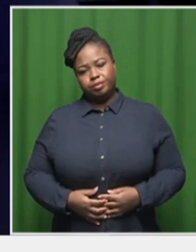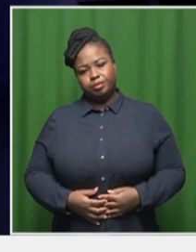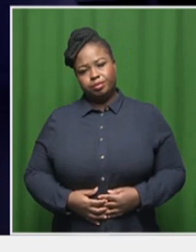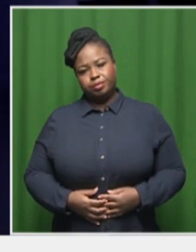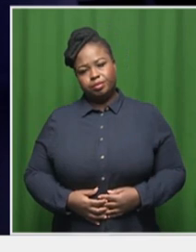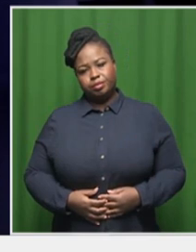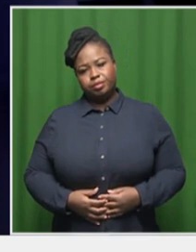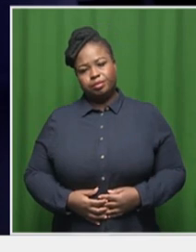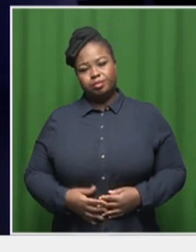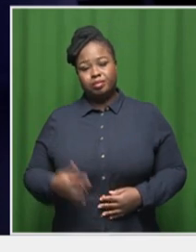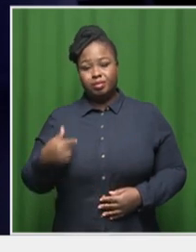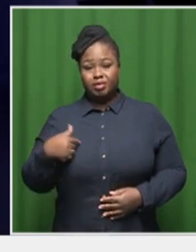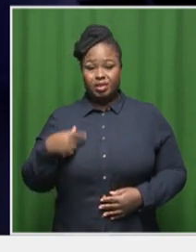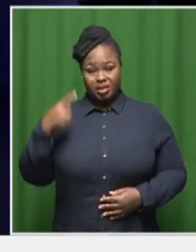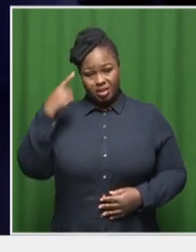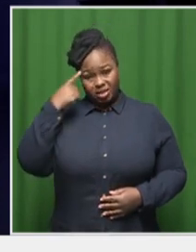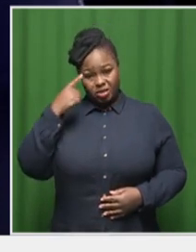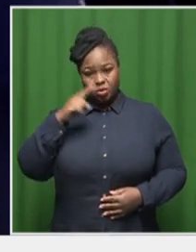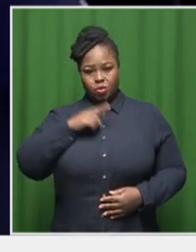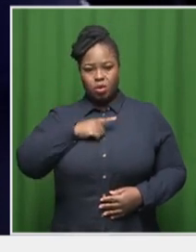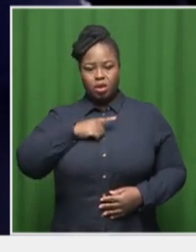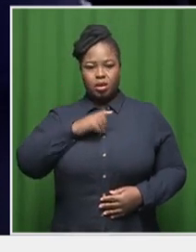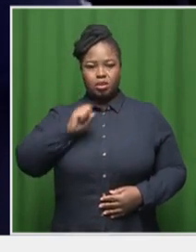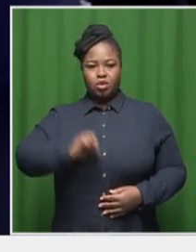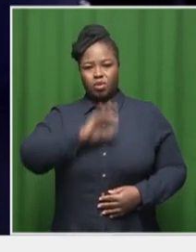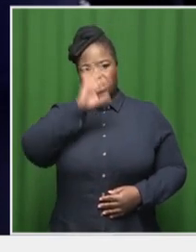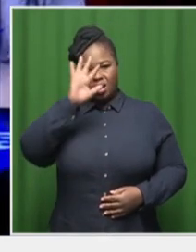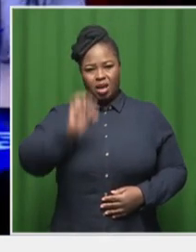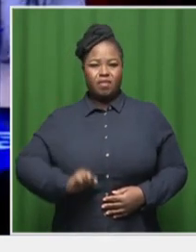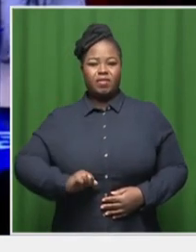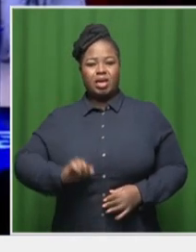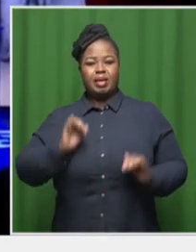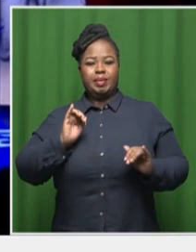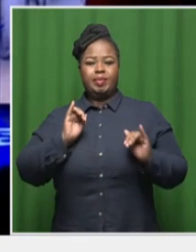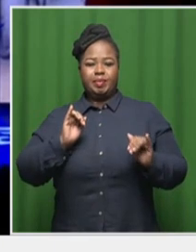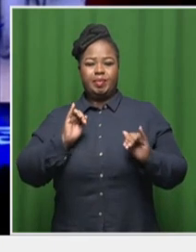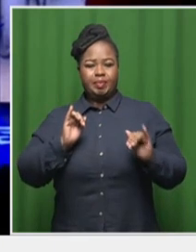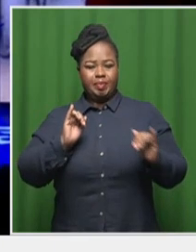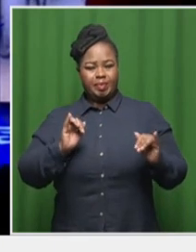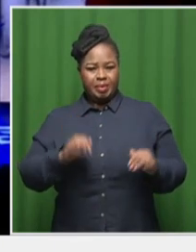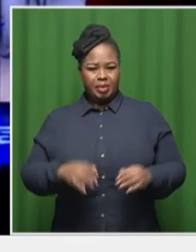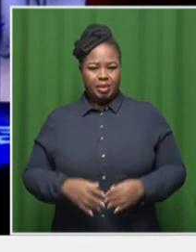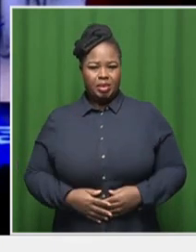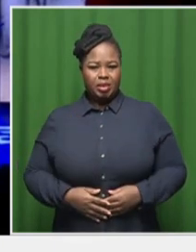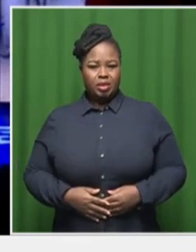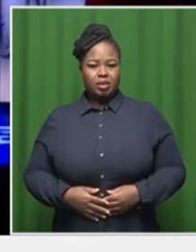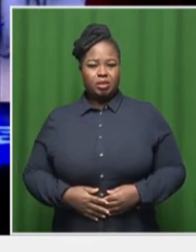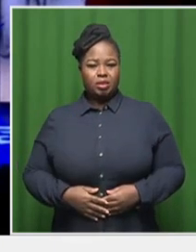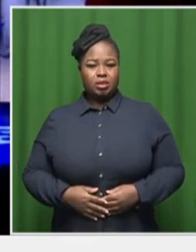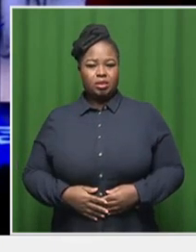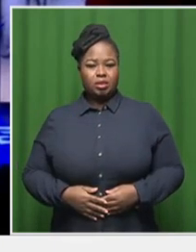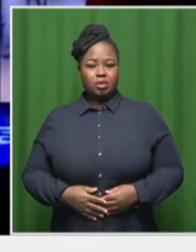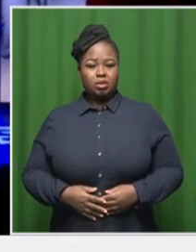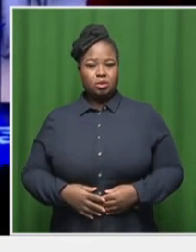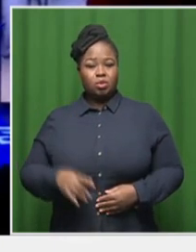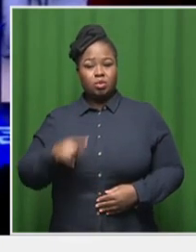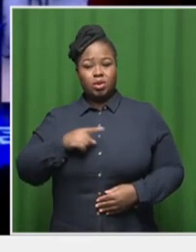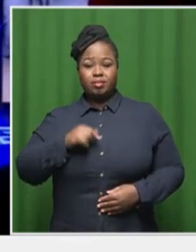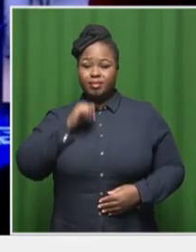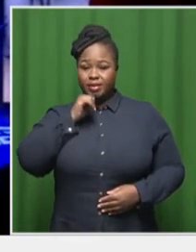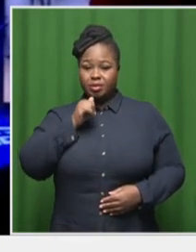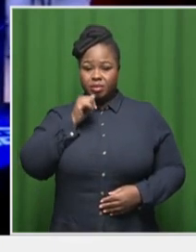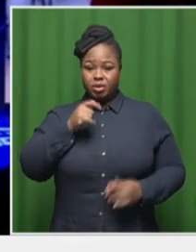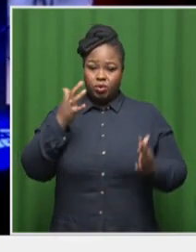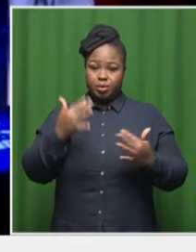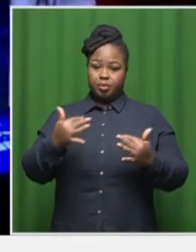And I think that's what makes South Africa cold. It's a message of hope that even as we sit